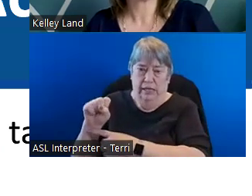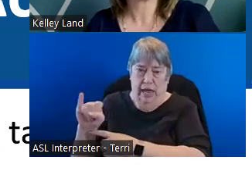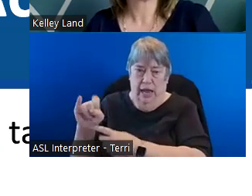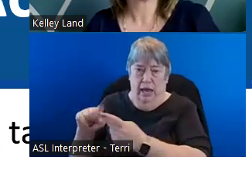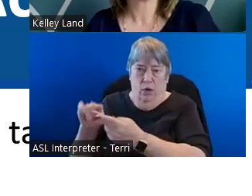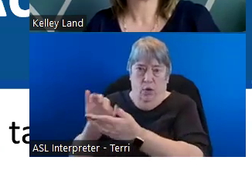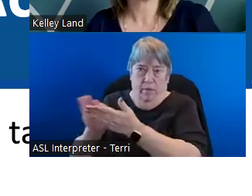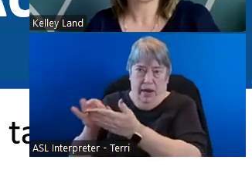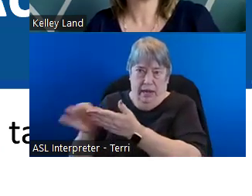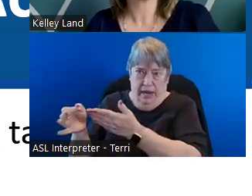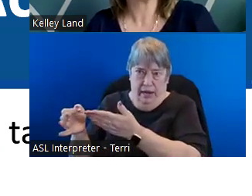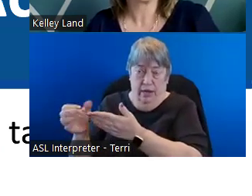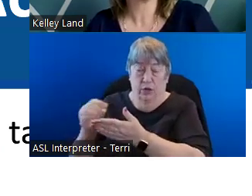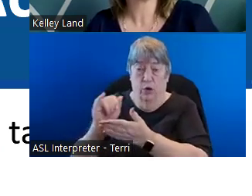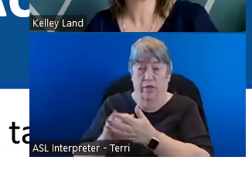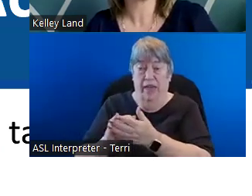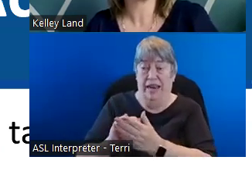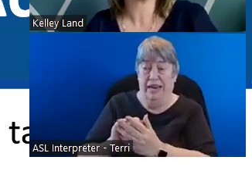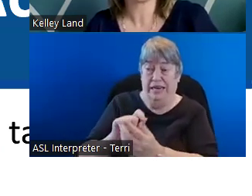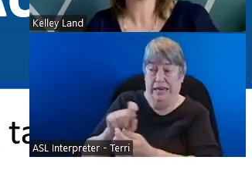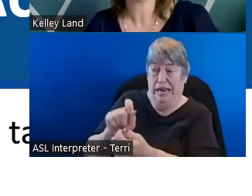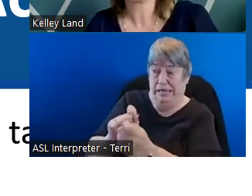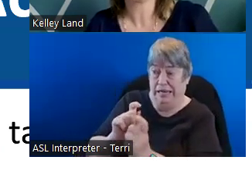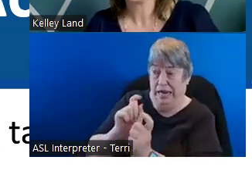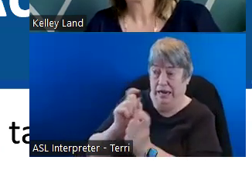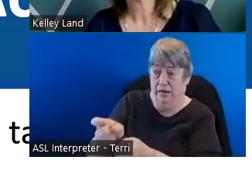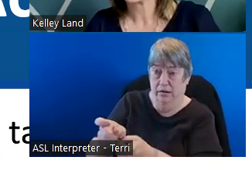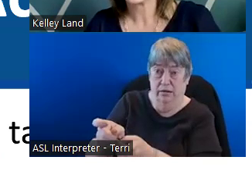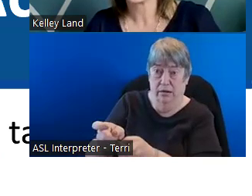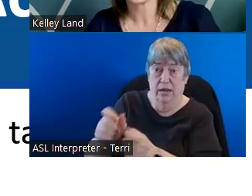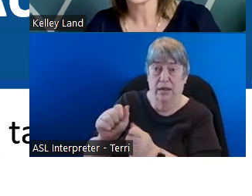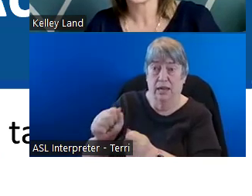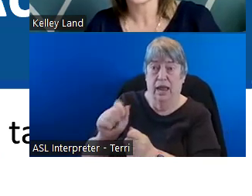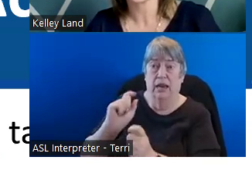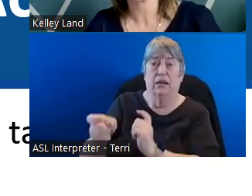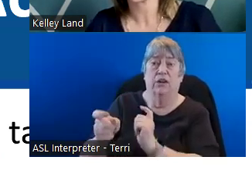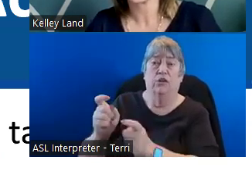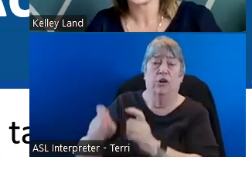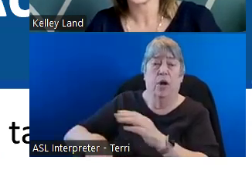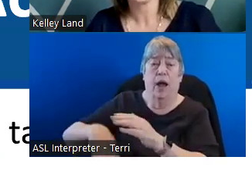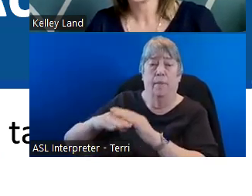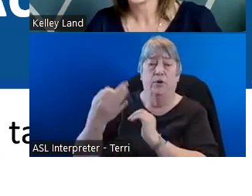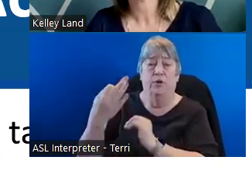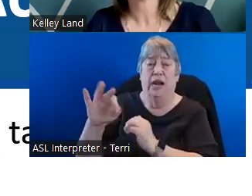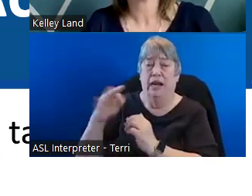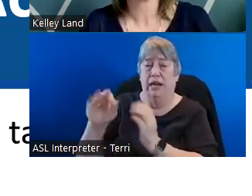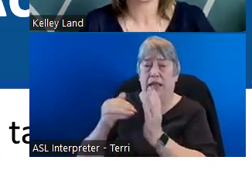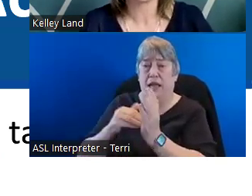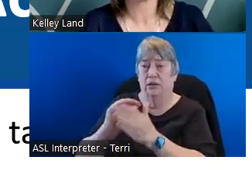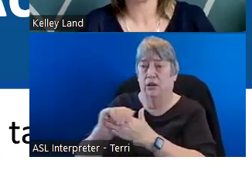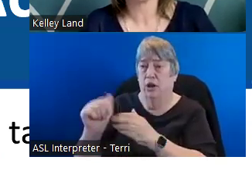designated beneficiaries or others can contribute up to $19,000 per year, and that's